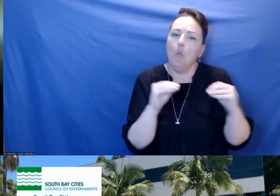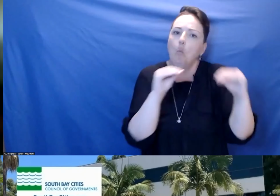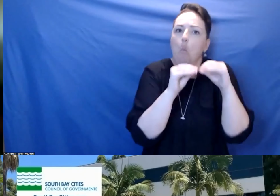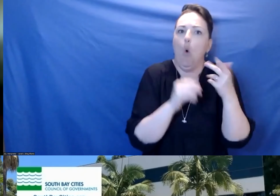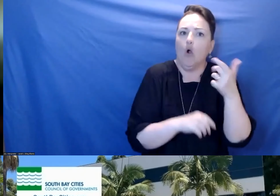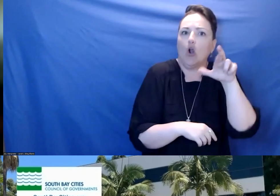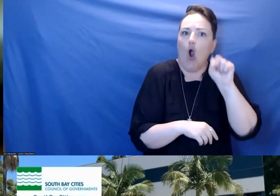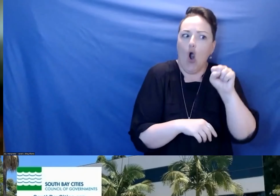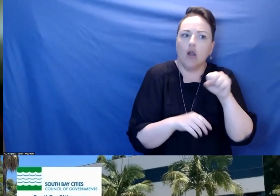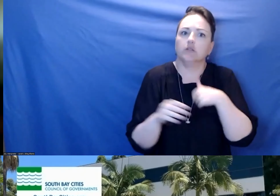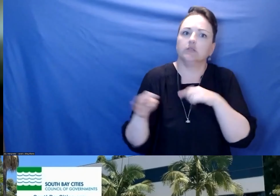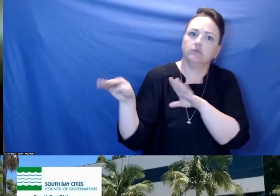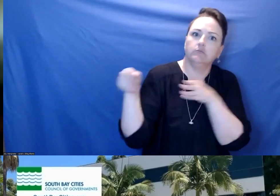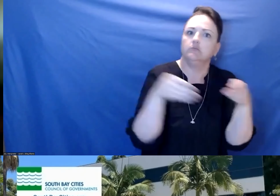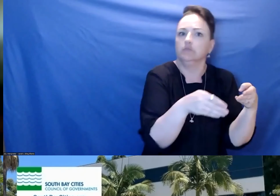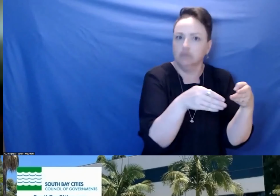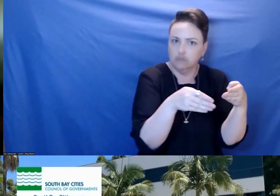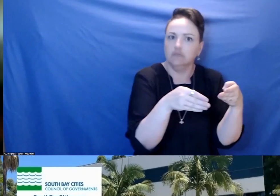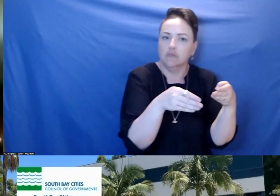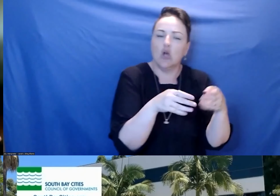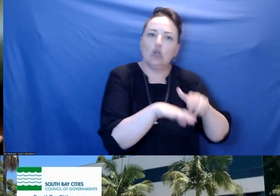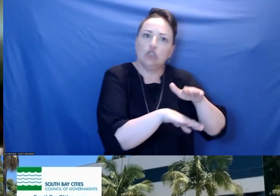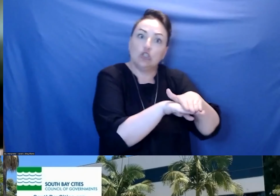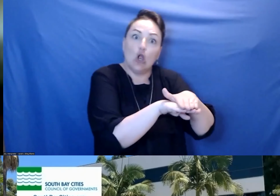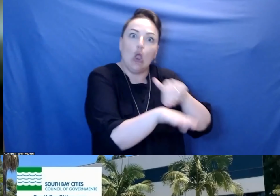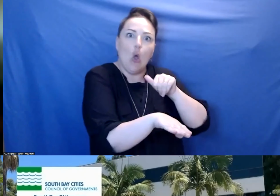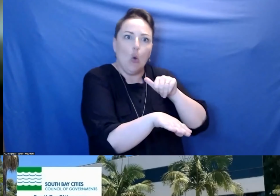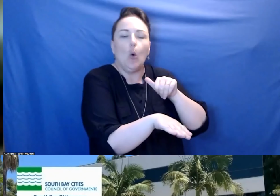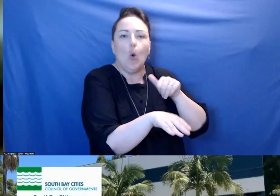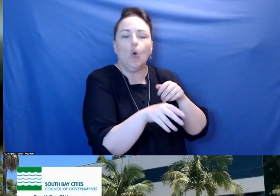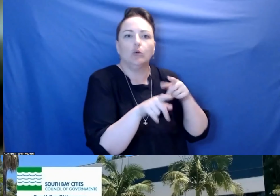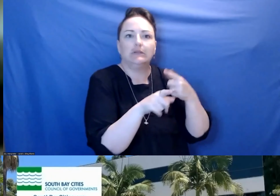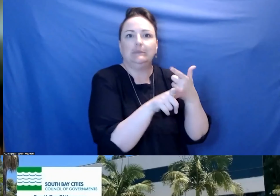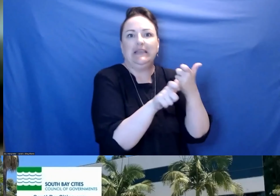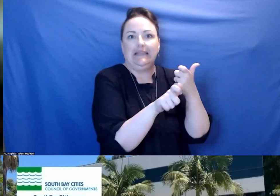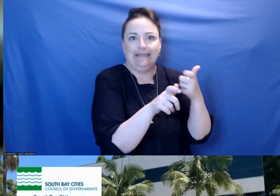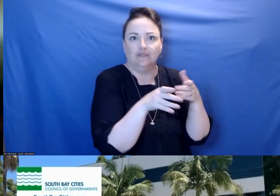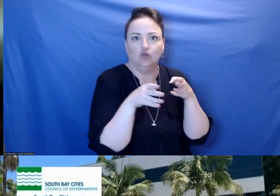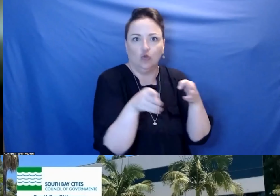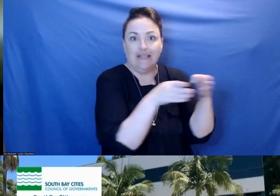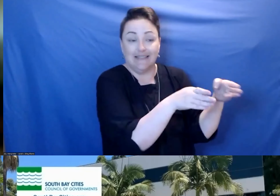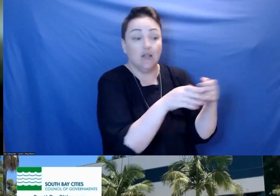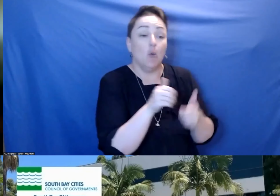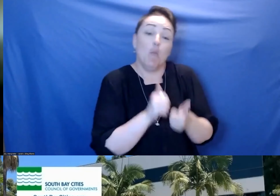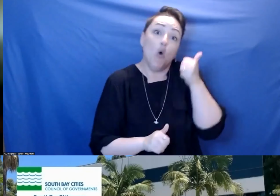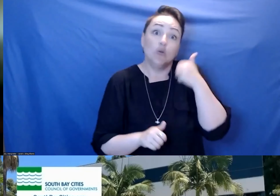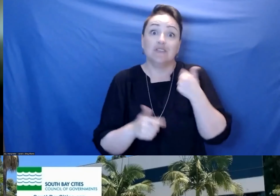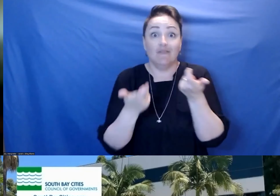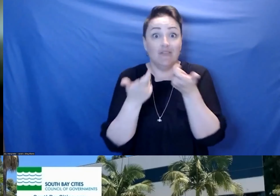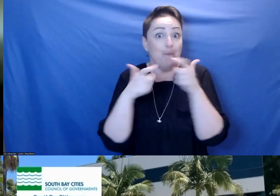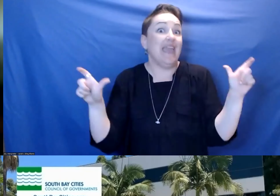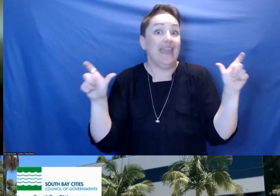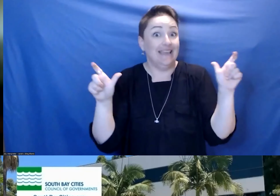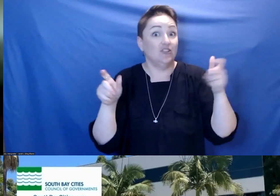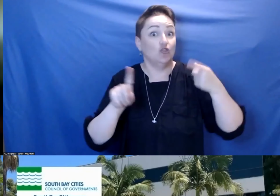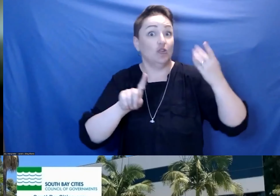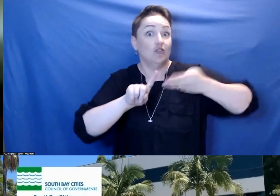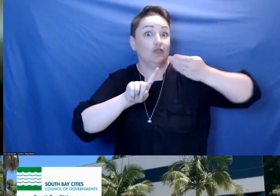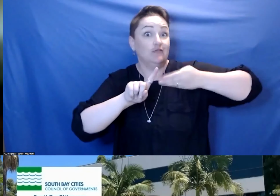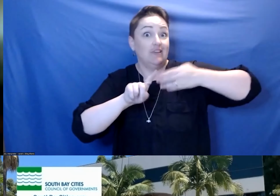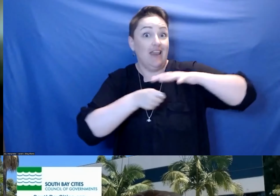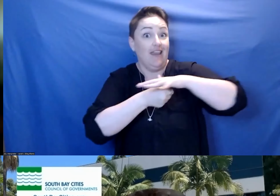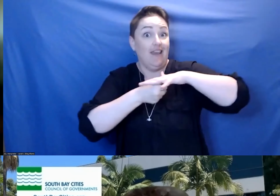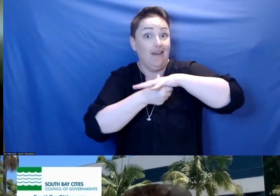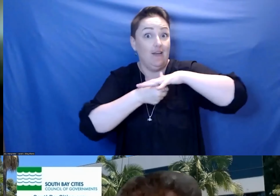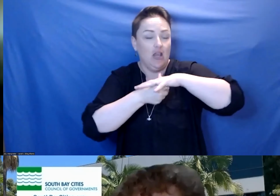sure it's interesting, of course, that most of the major destinations are on the large arterials. So how do we